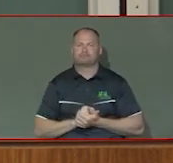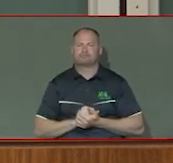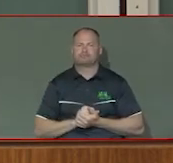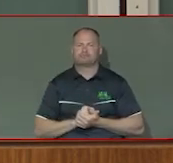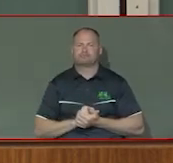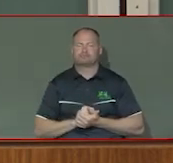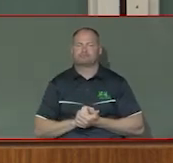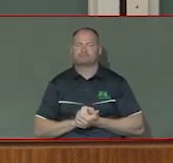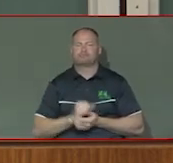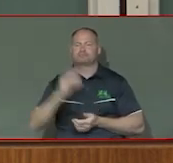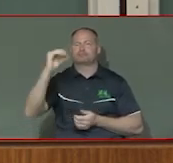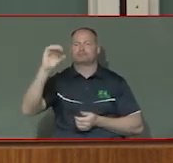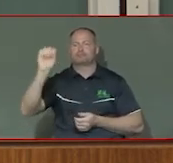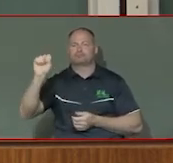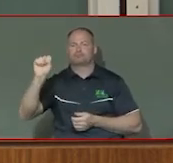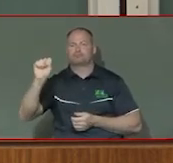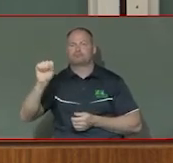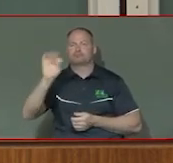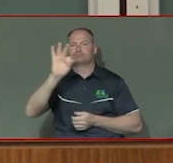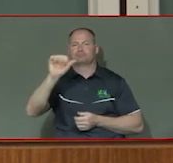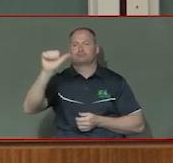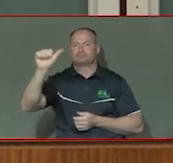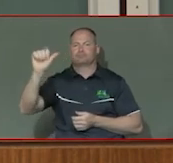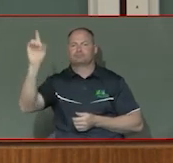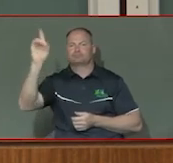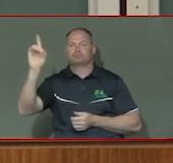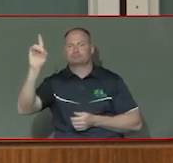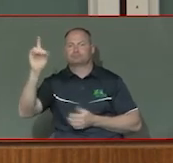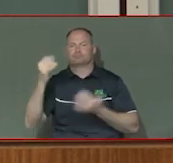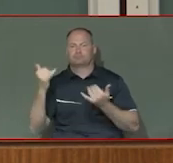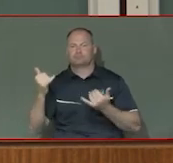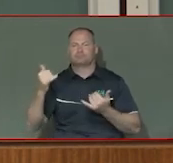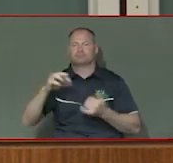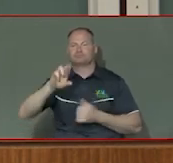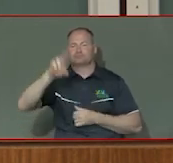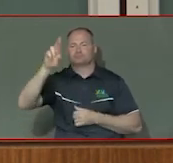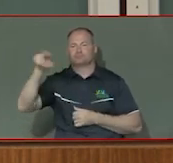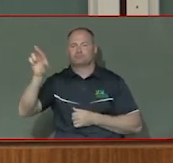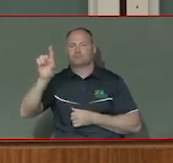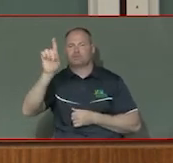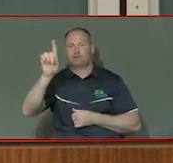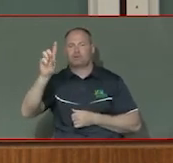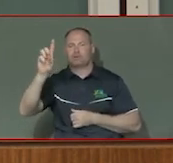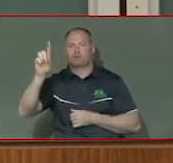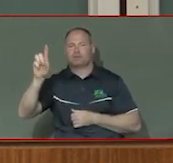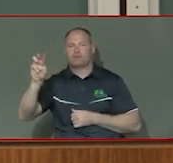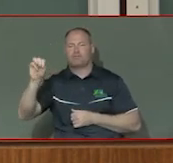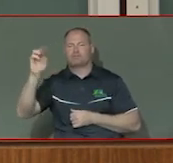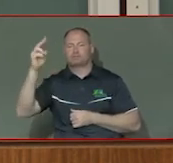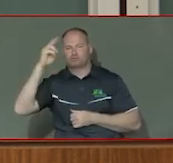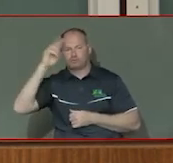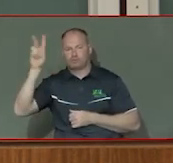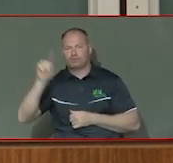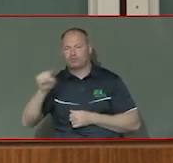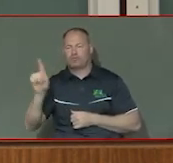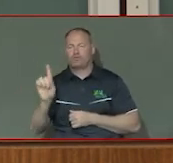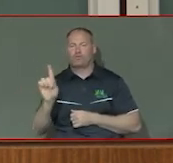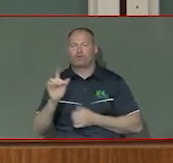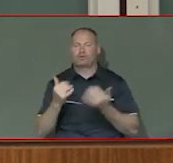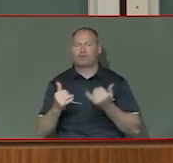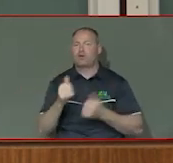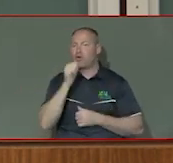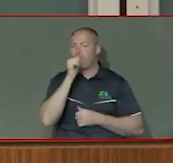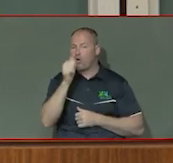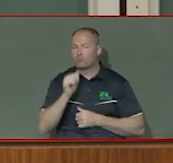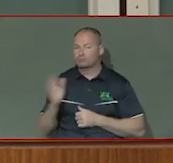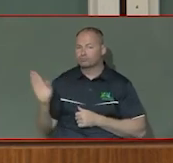And the cos of 36 degrees is equal to the square root of 1 minus m squared over 1. The answer is